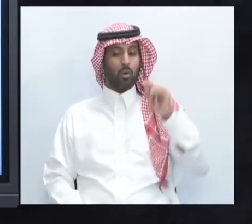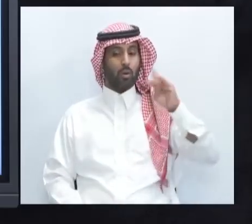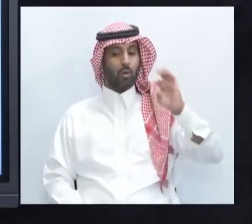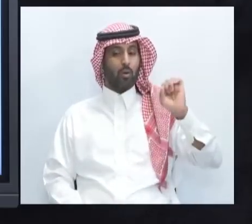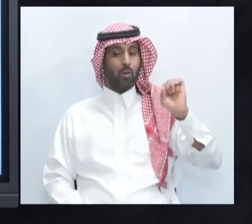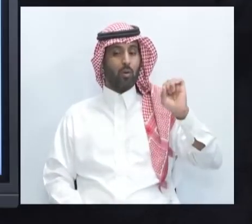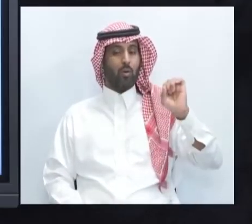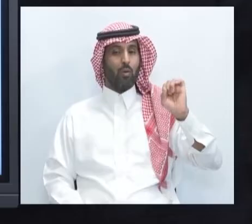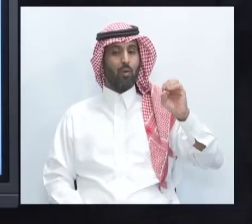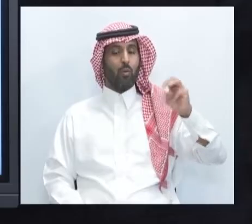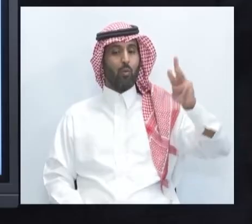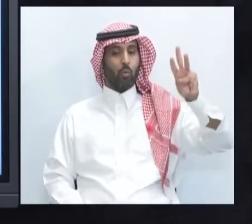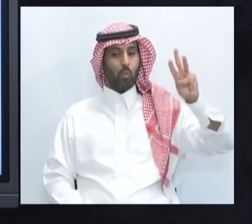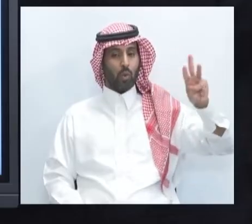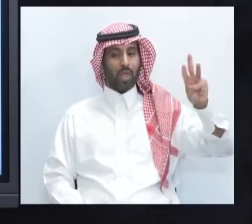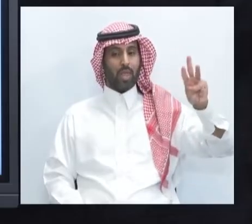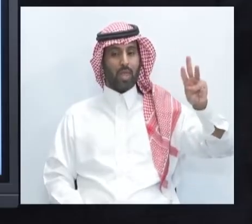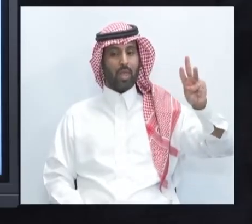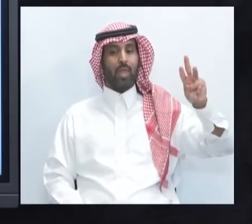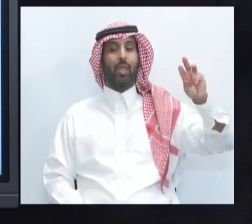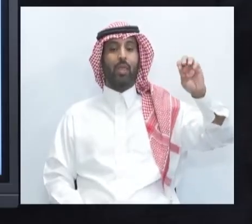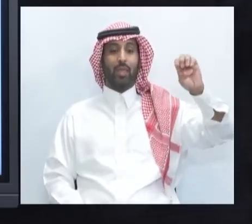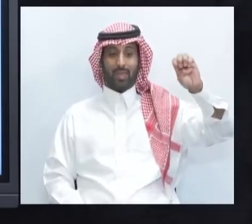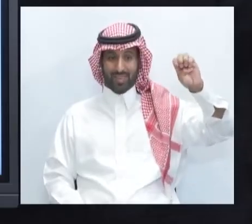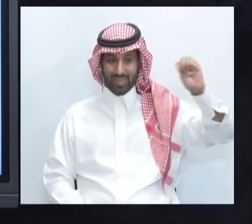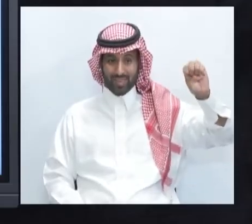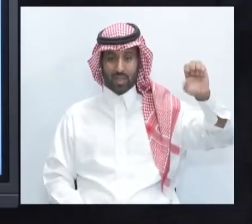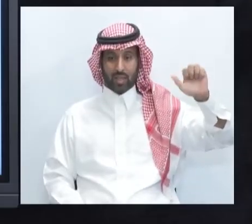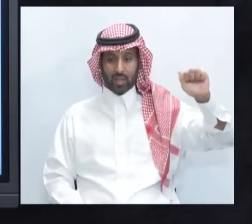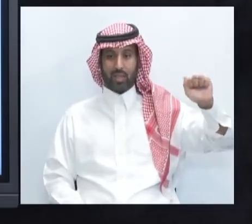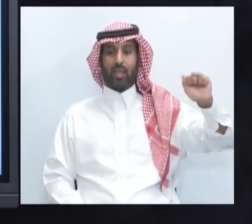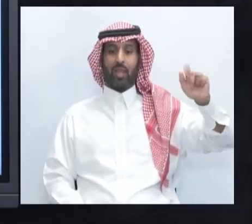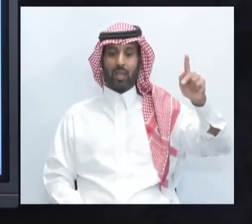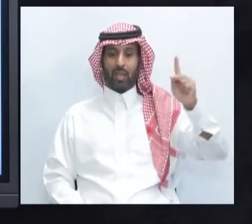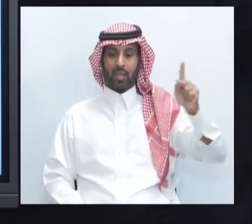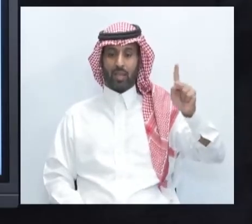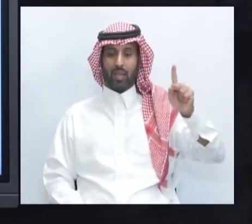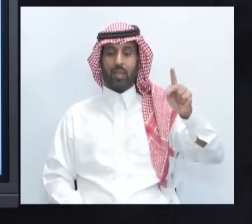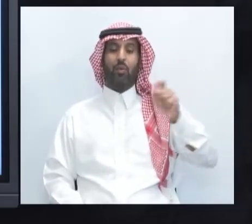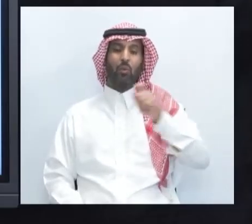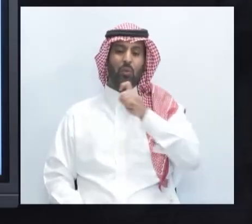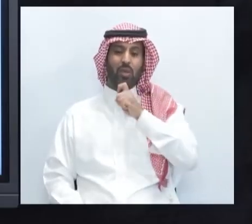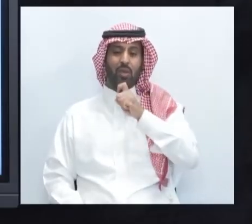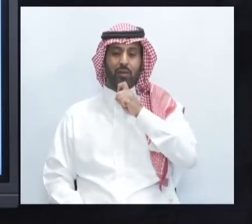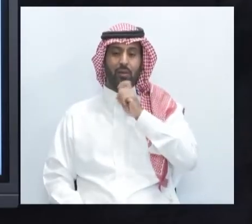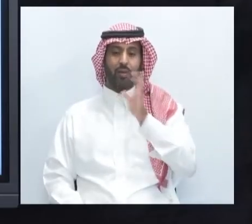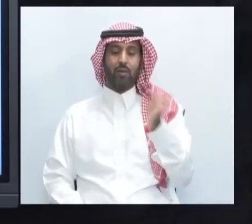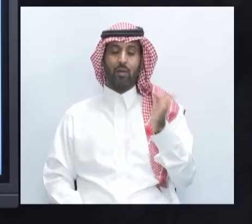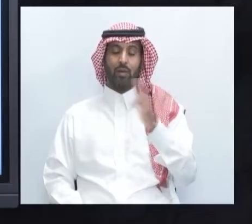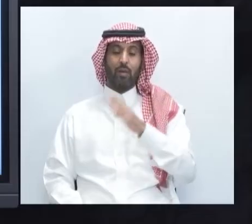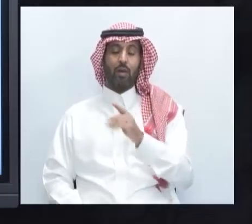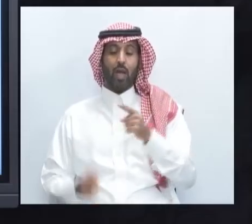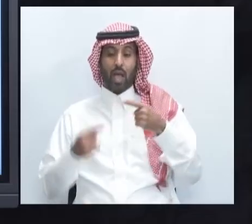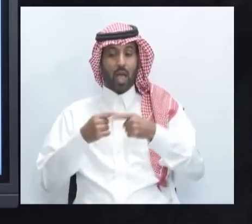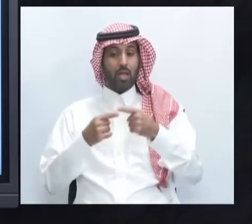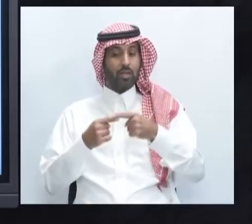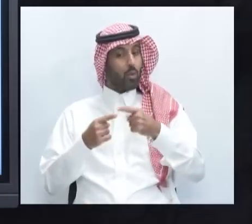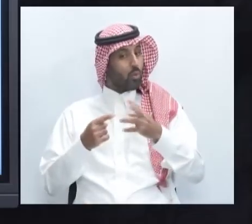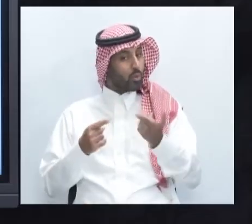Yes. This is W. Yes. Weak. Excellent. So we have weak. Okay. What is